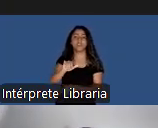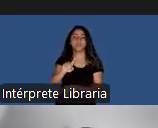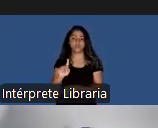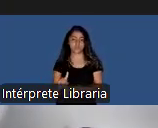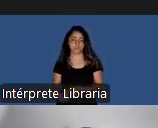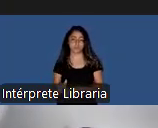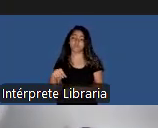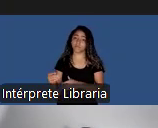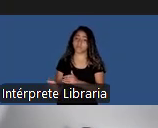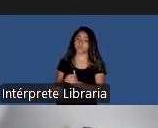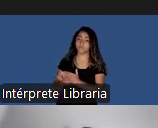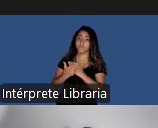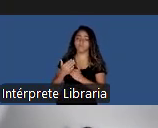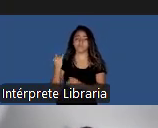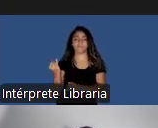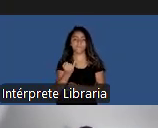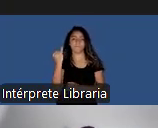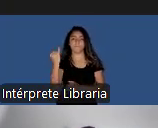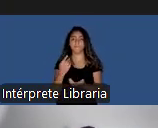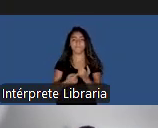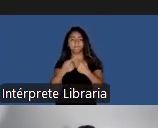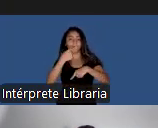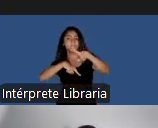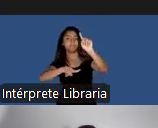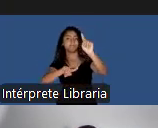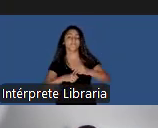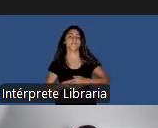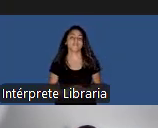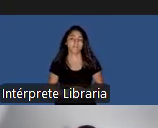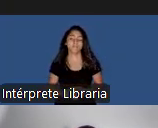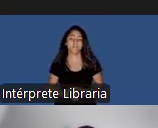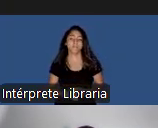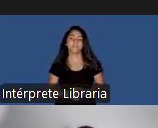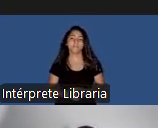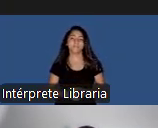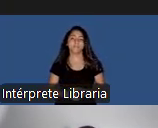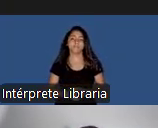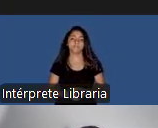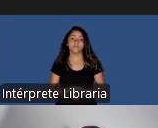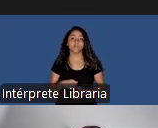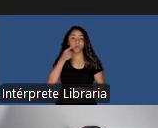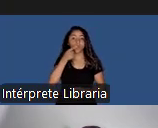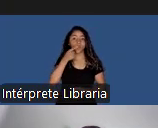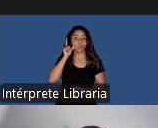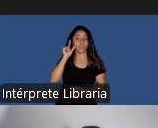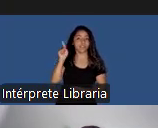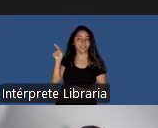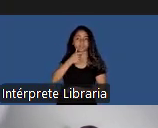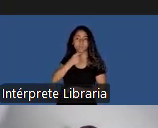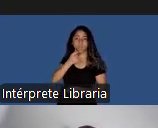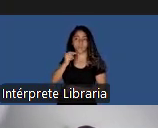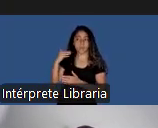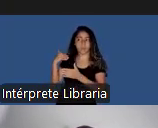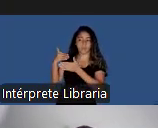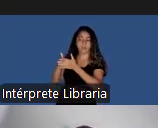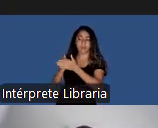was with me in 2011, who made great contributions for Méliuz to be where it is today. Up to yesterday, he was the